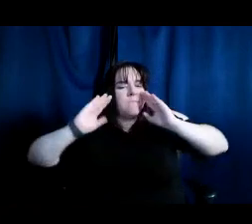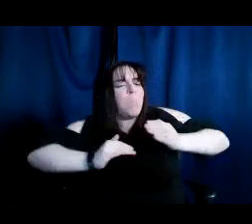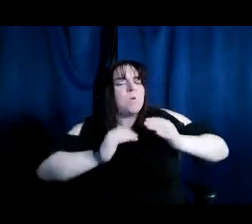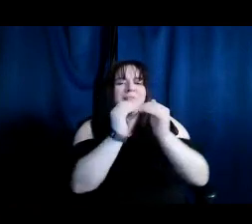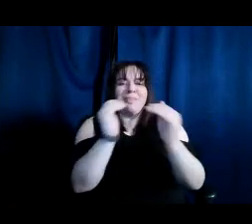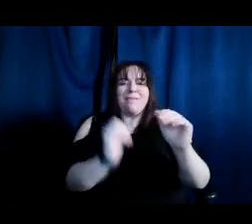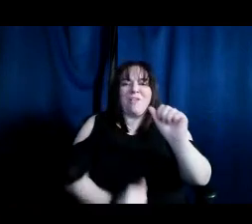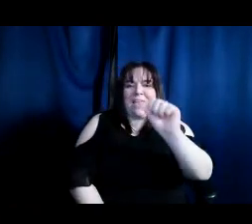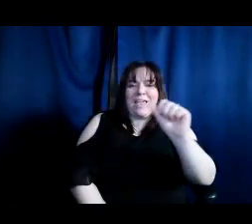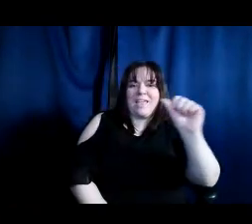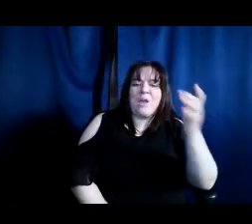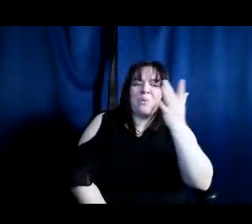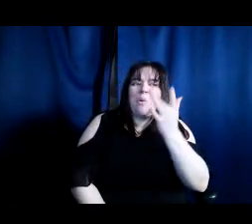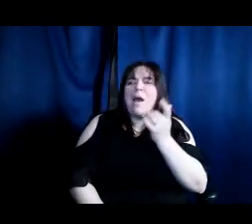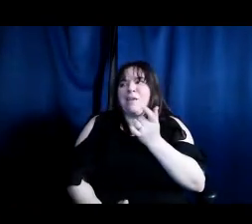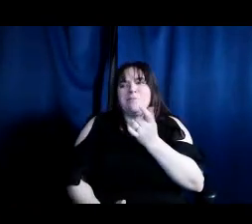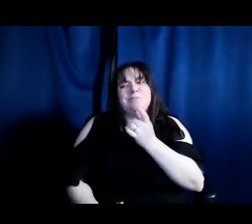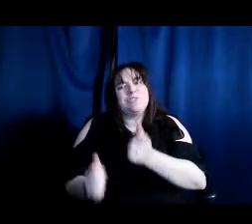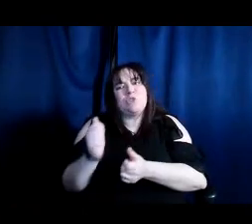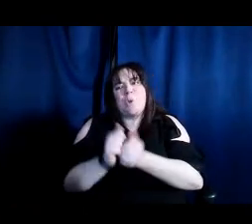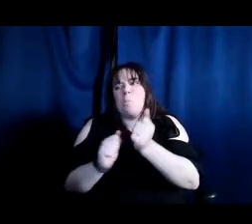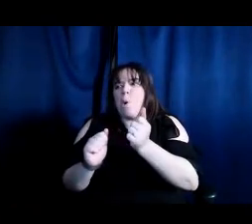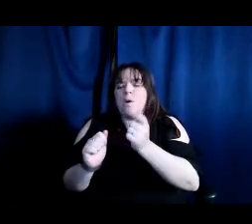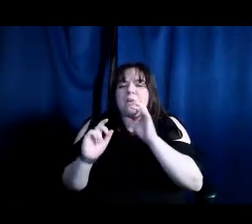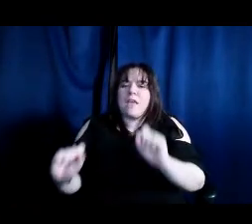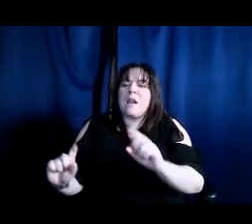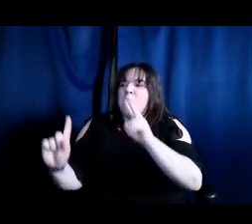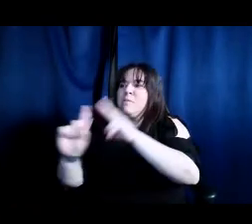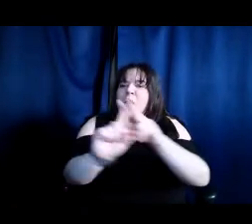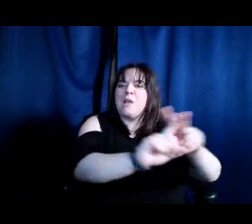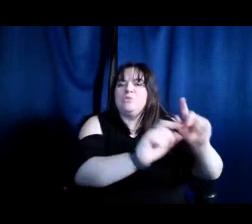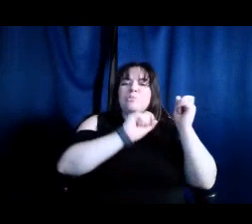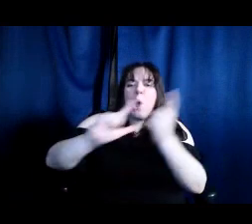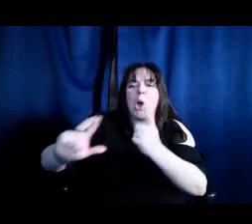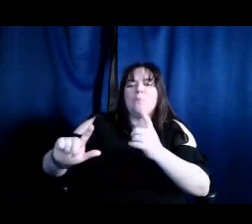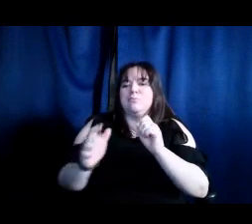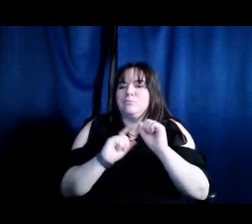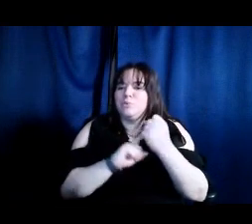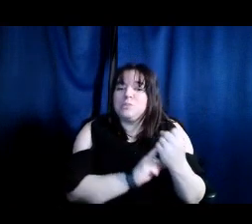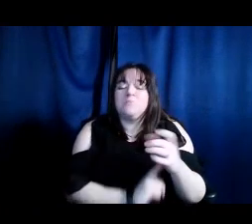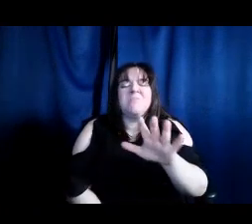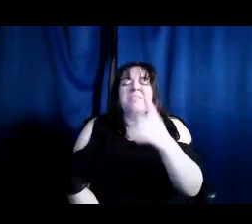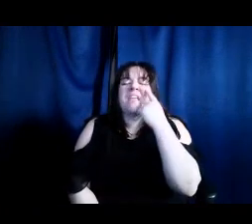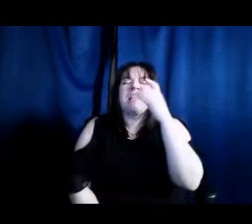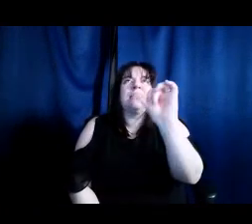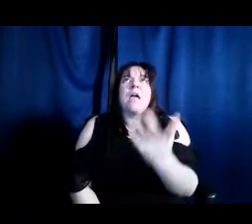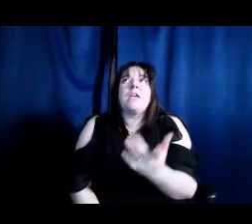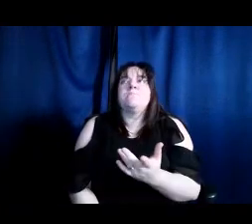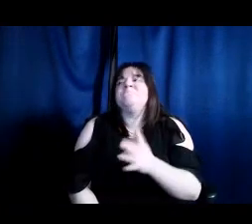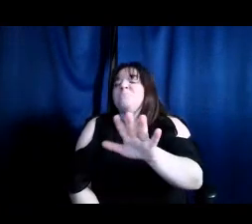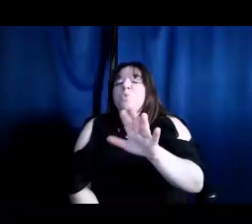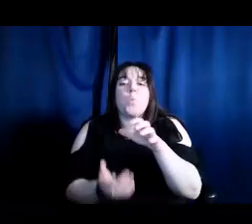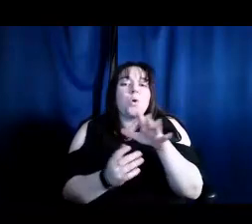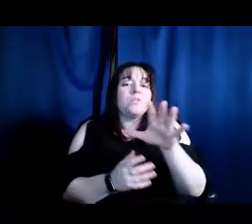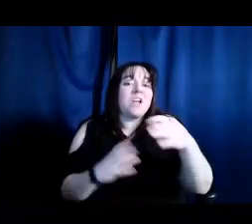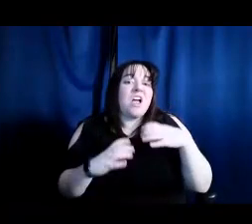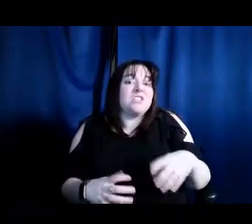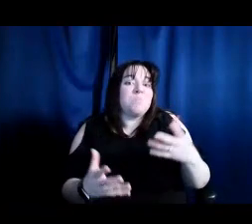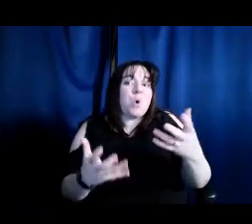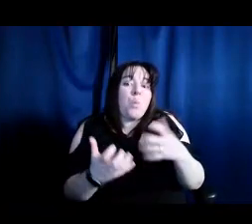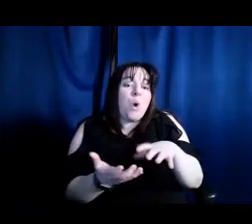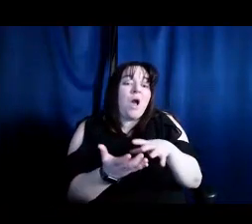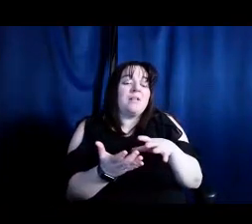the board. You could think of it like this. Your customers want a tiered cake, and they won't accept anything